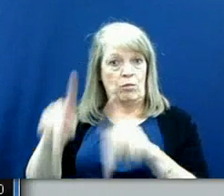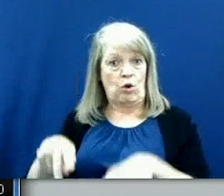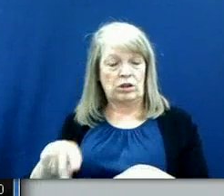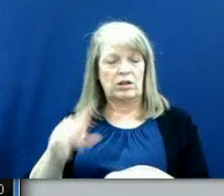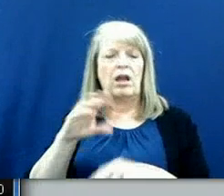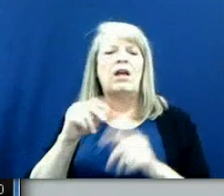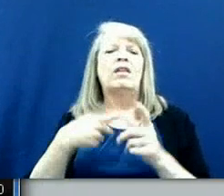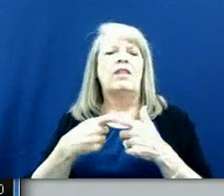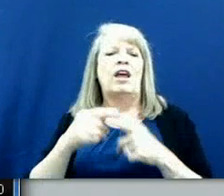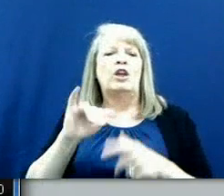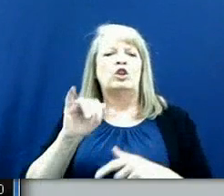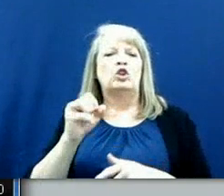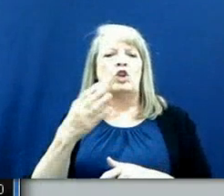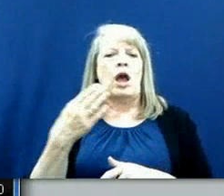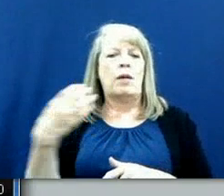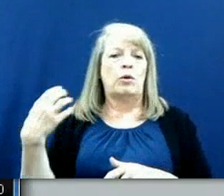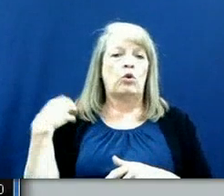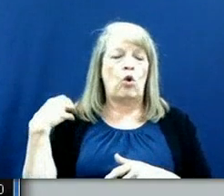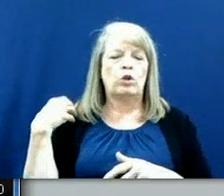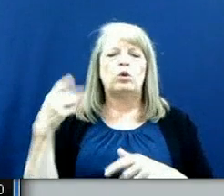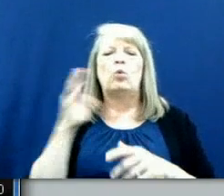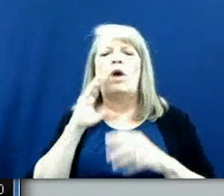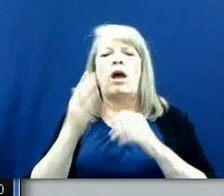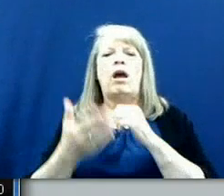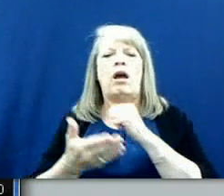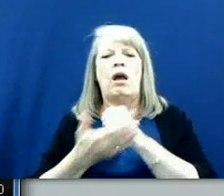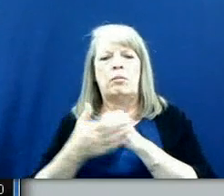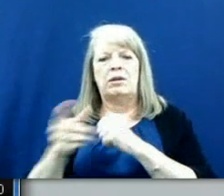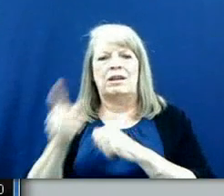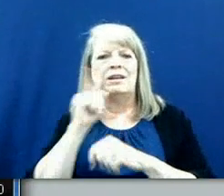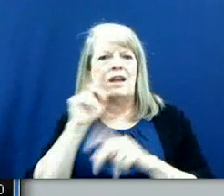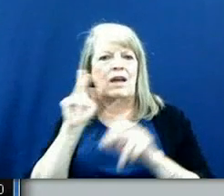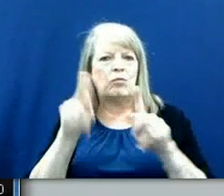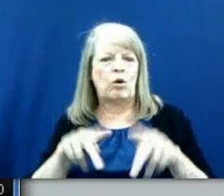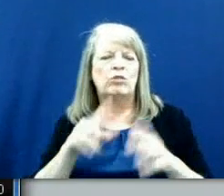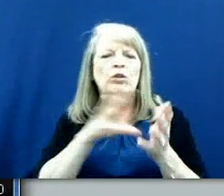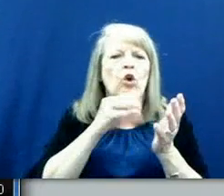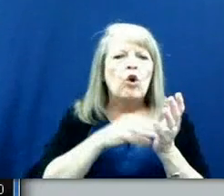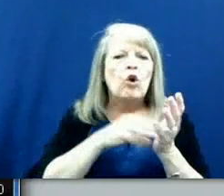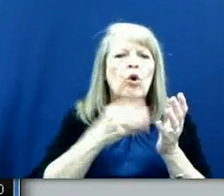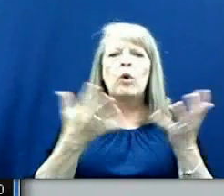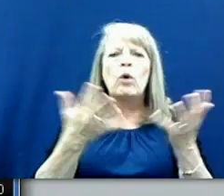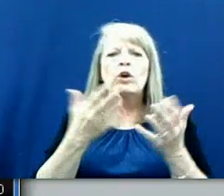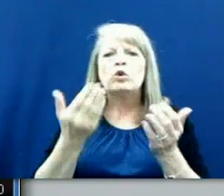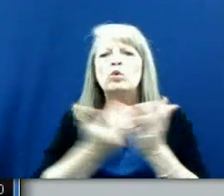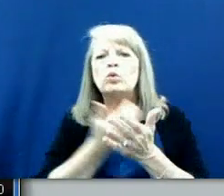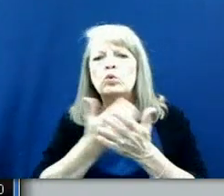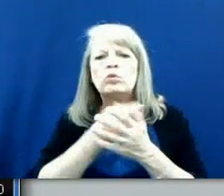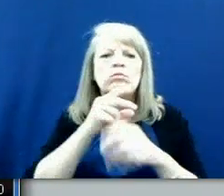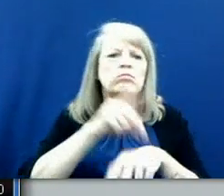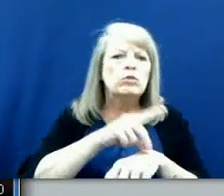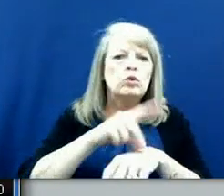to help the deaf person learn their new duties.